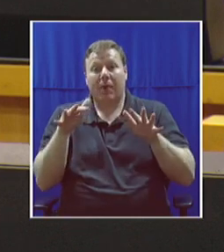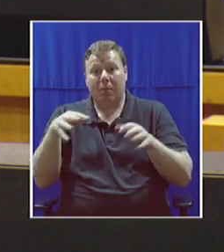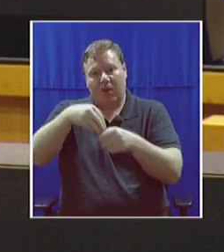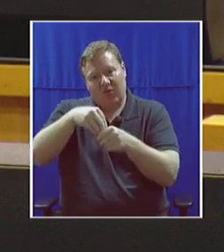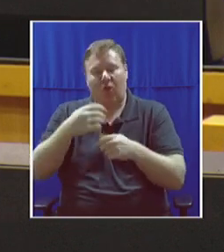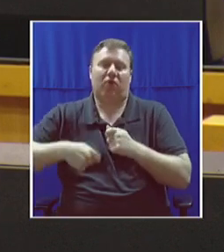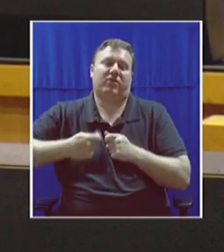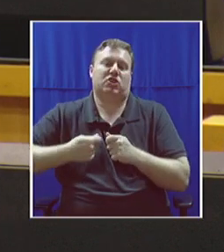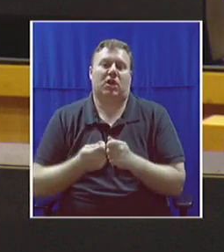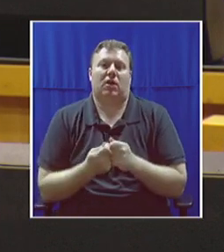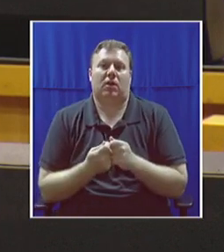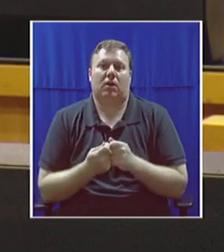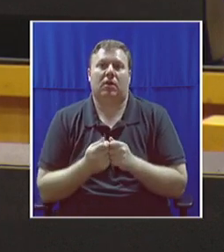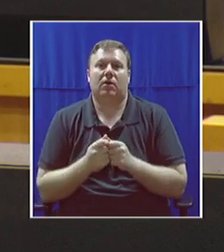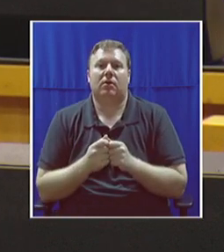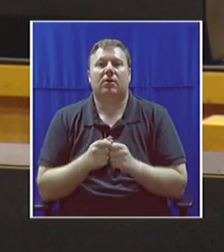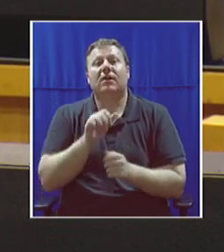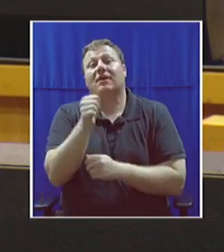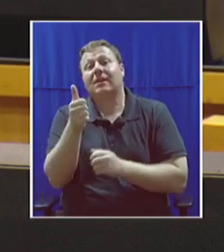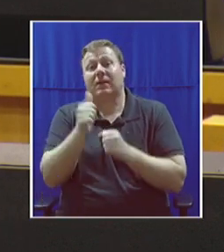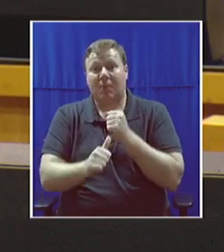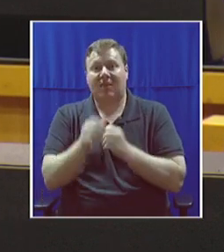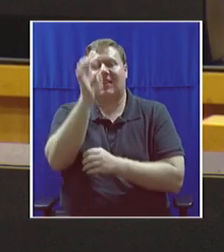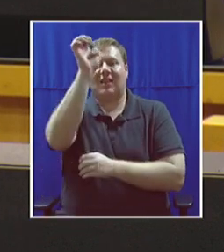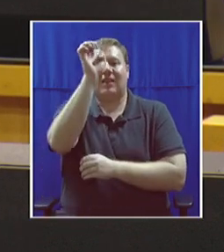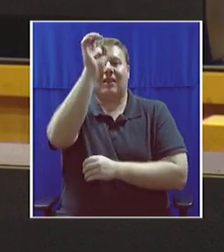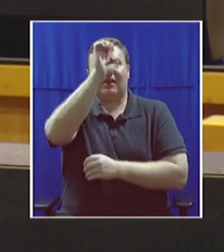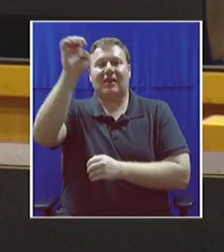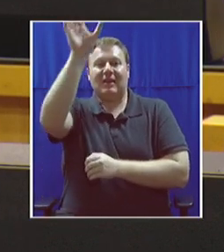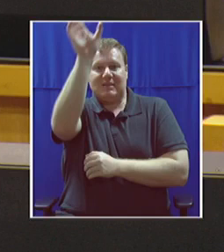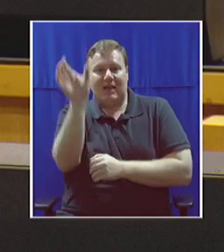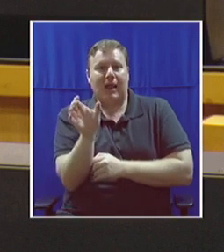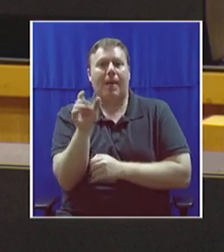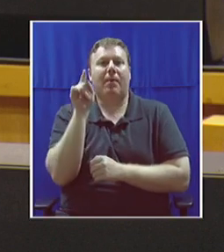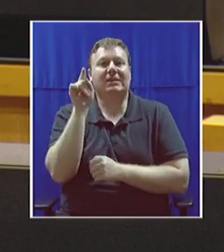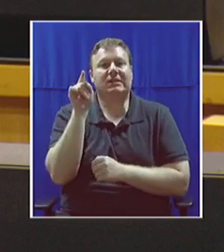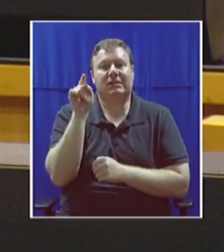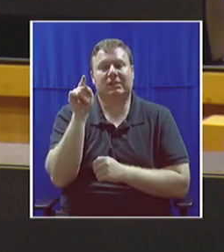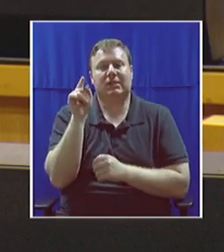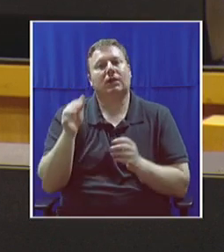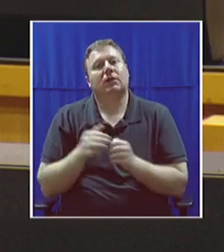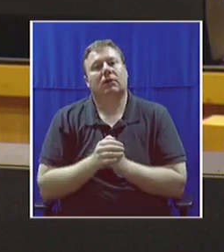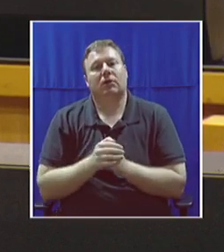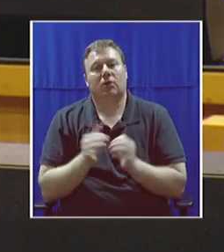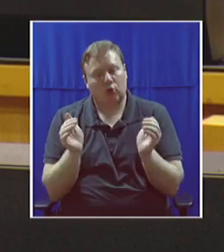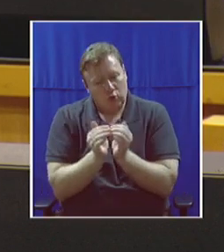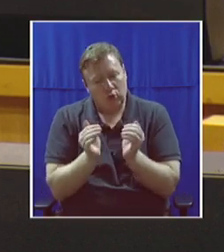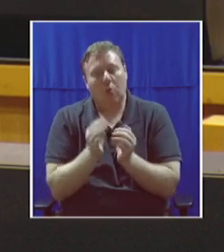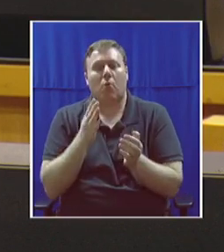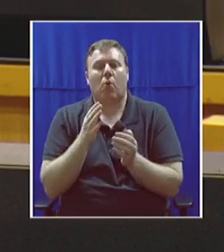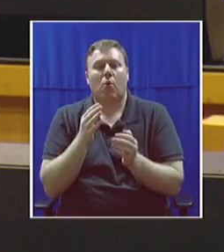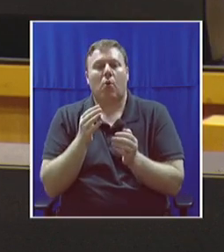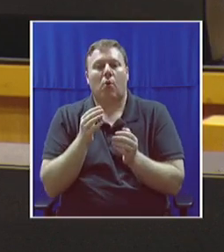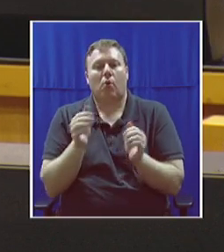next month in the Eastern Cape small scale fishing cooperatives will be granted small scale